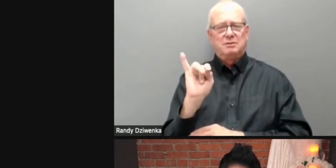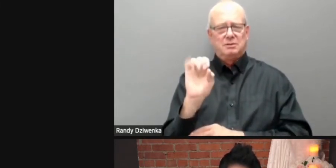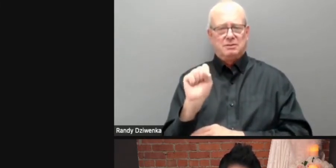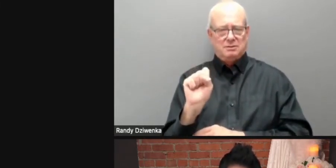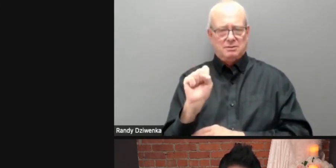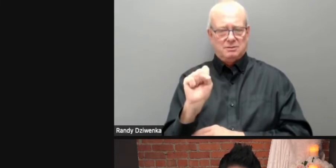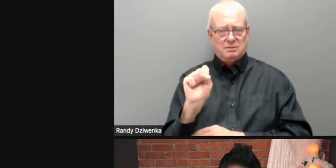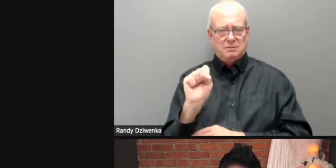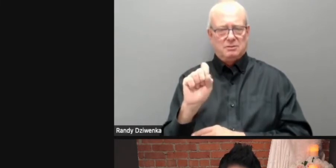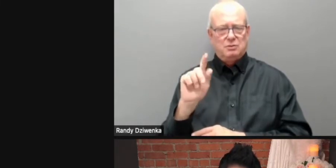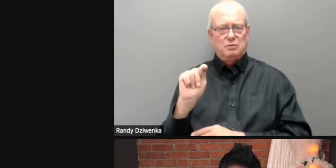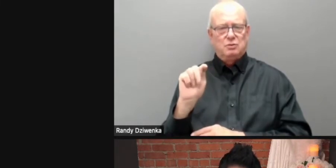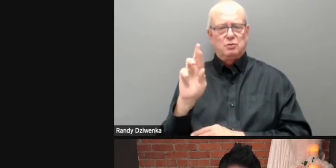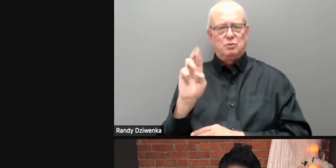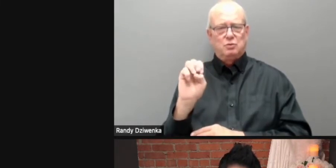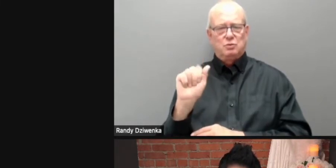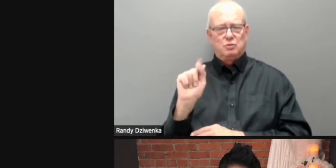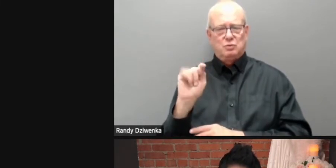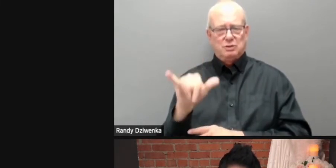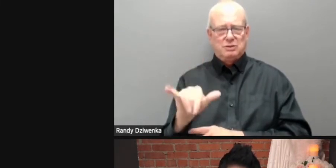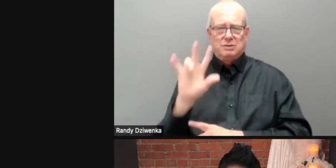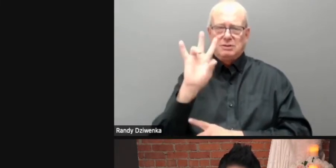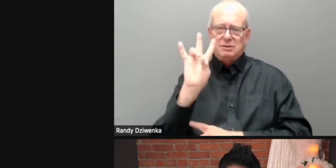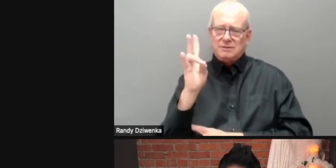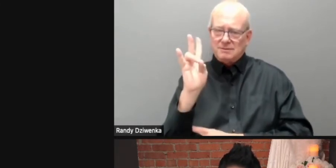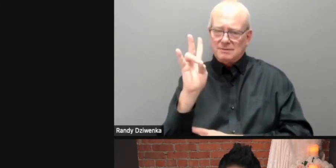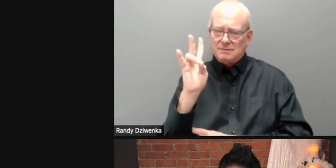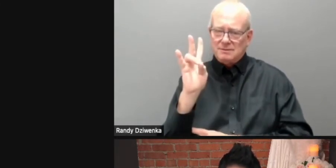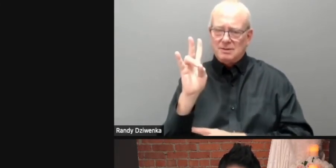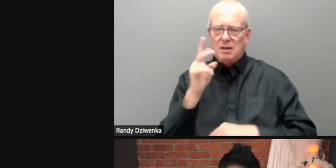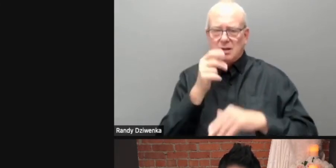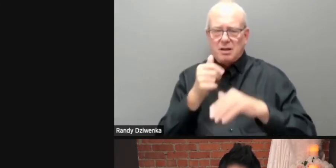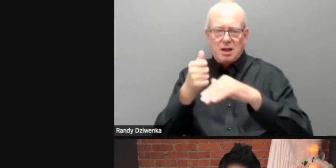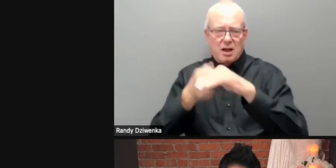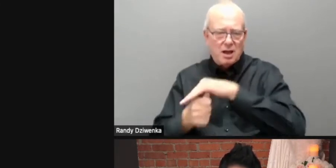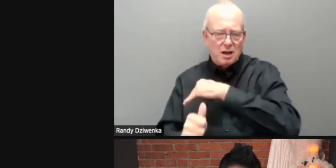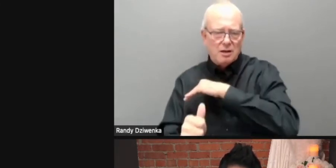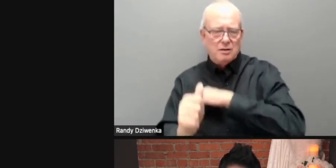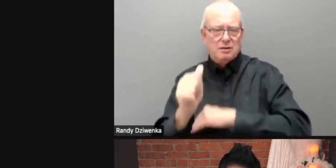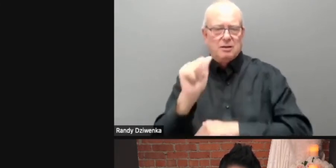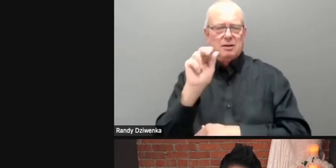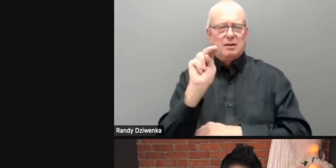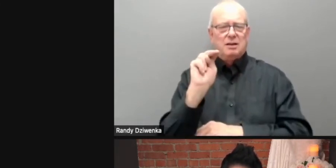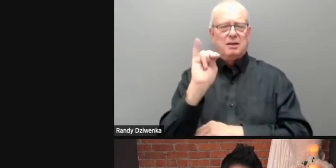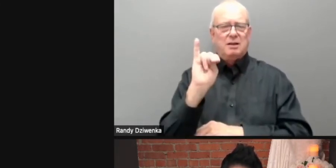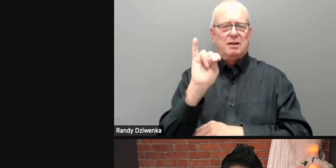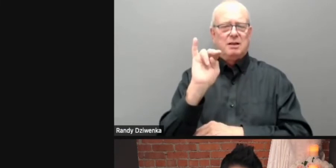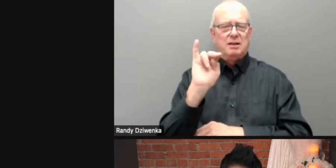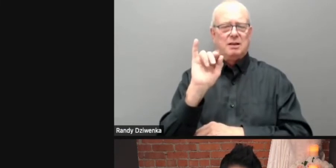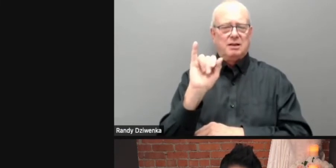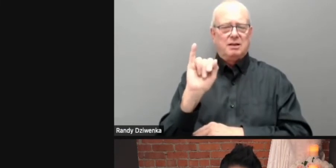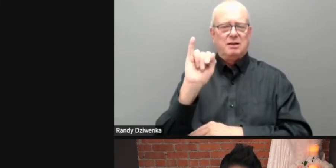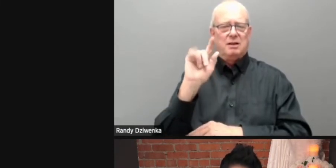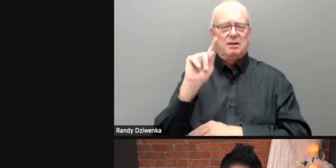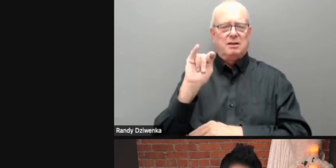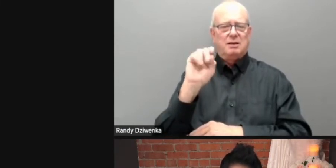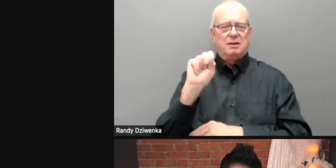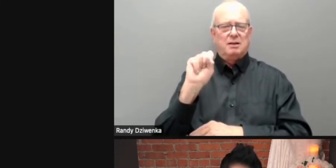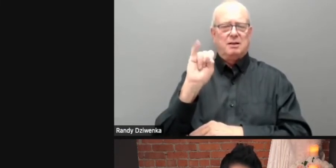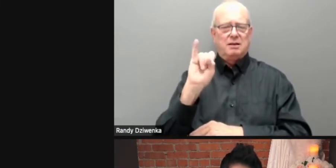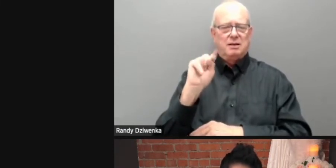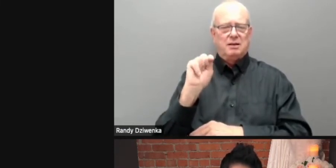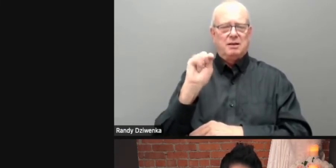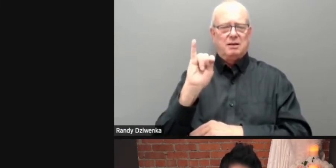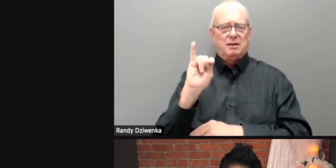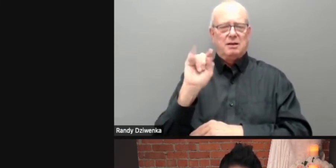of the Niitsitapi Confederacy, Siksika, Kainai, Piikani, as well